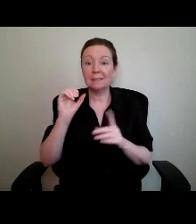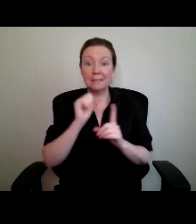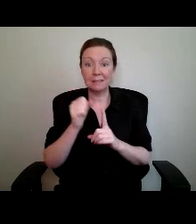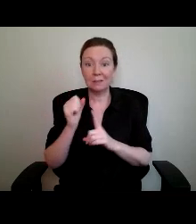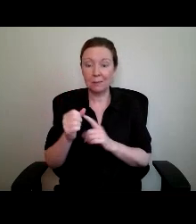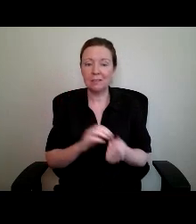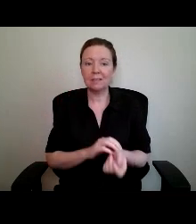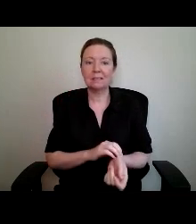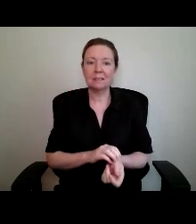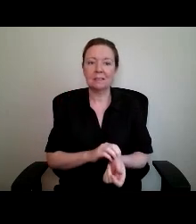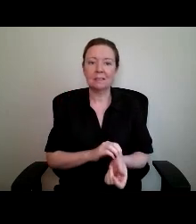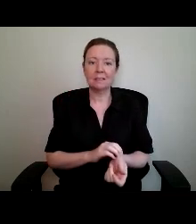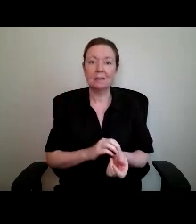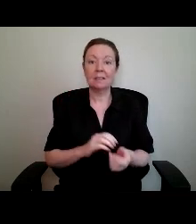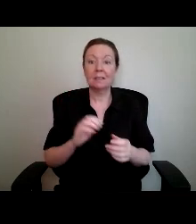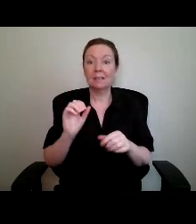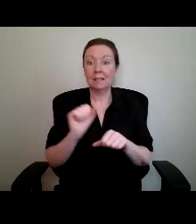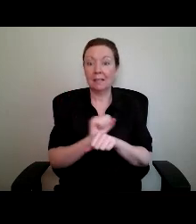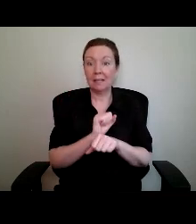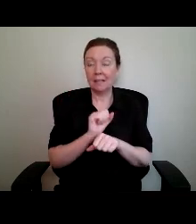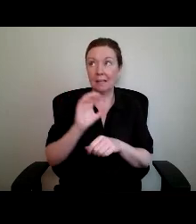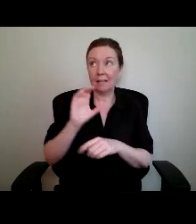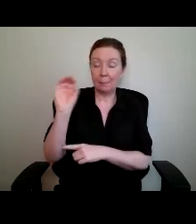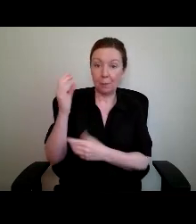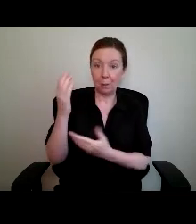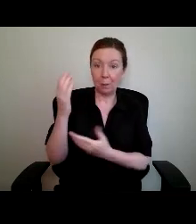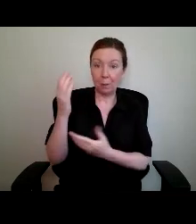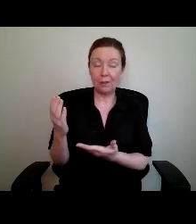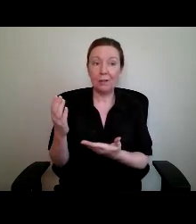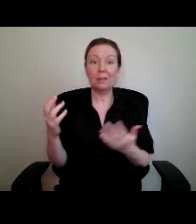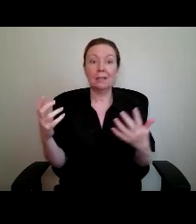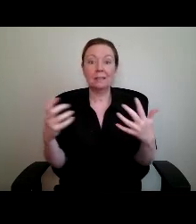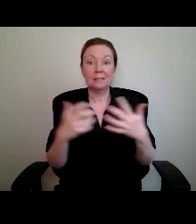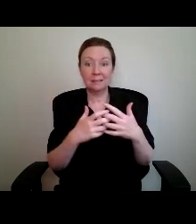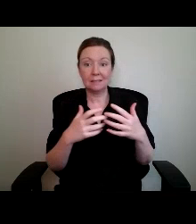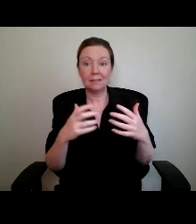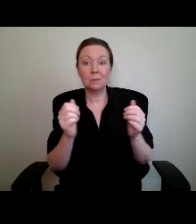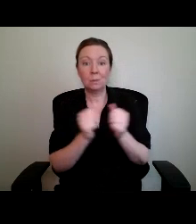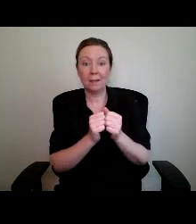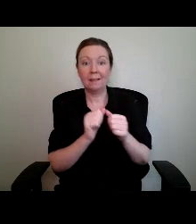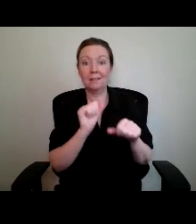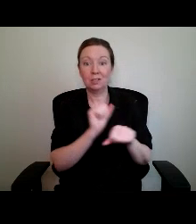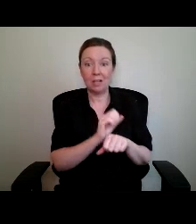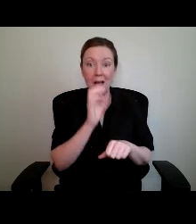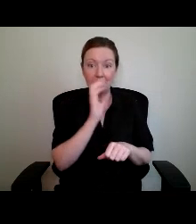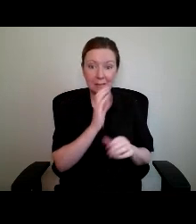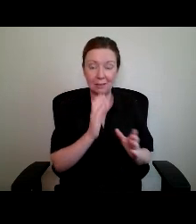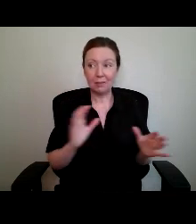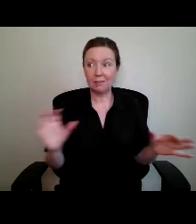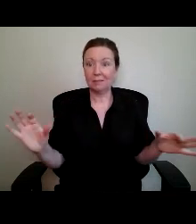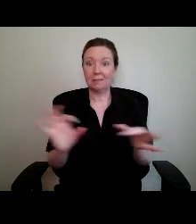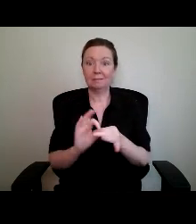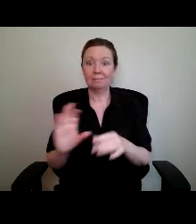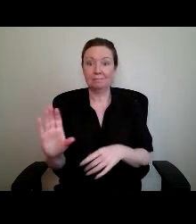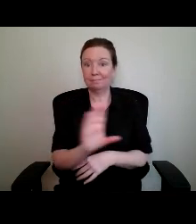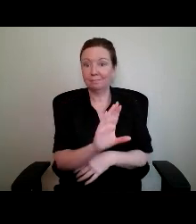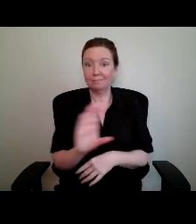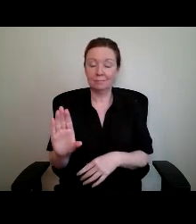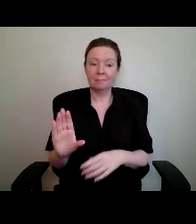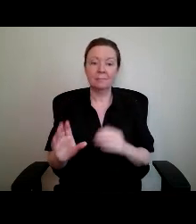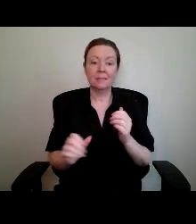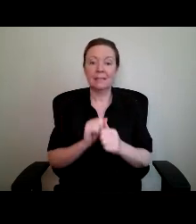it's putting an employer in touch with job seekers and job seekers in touch with employers. So each are